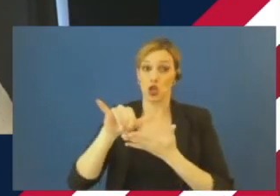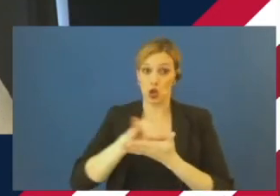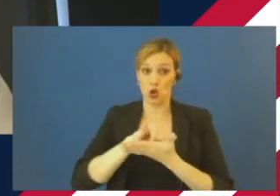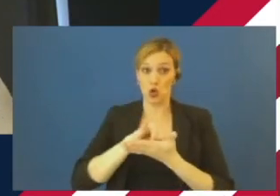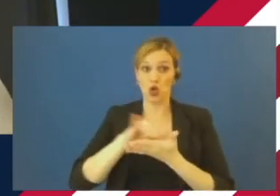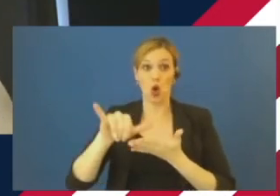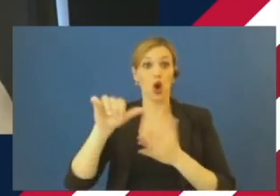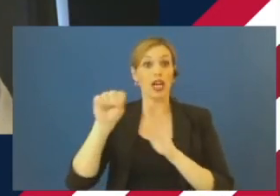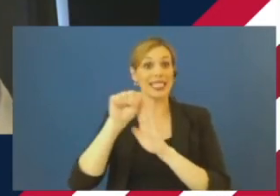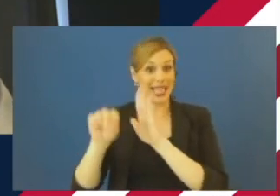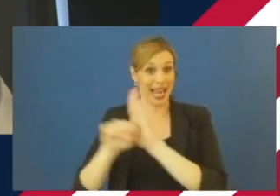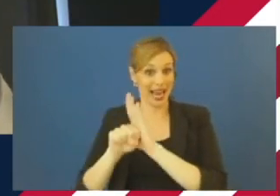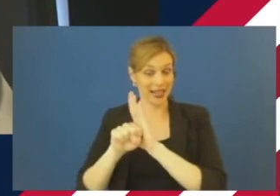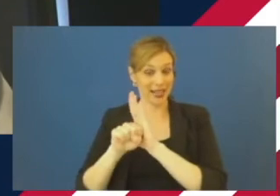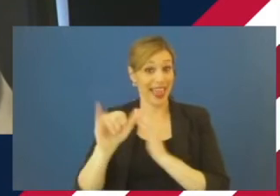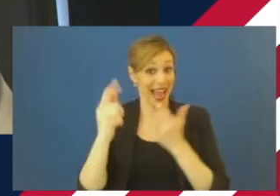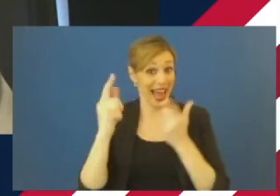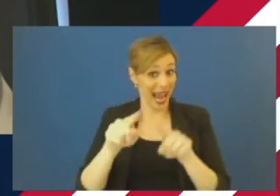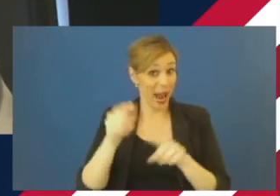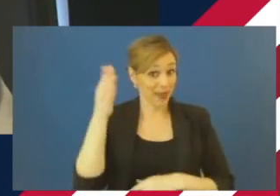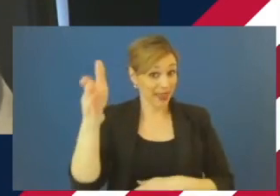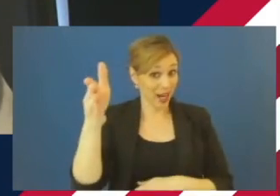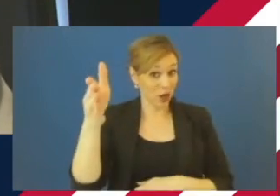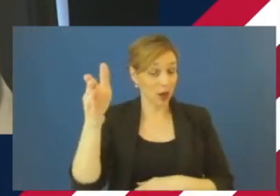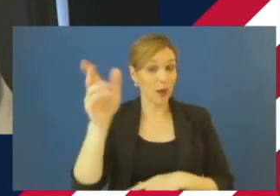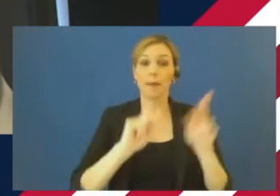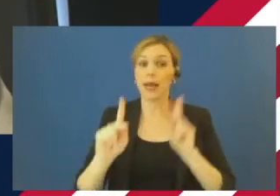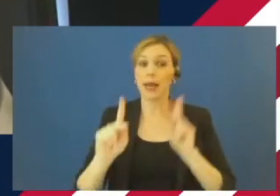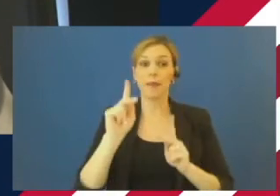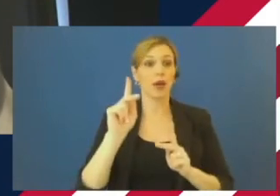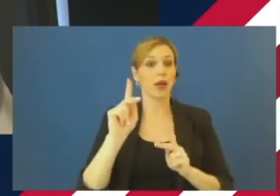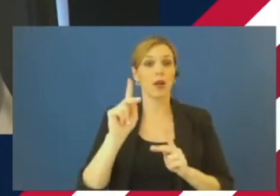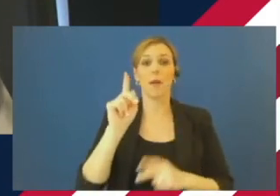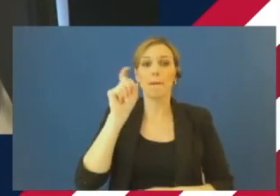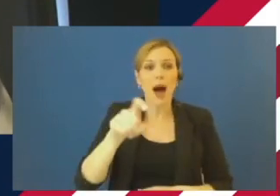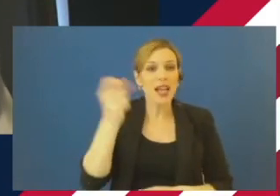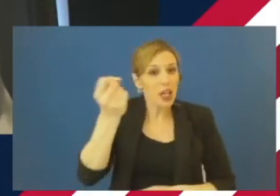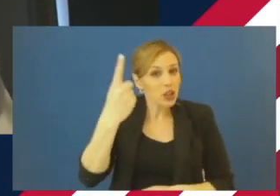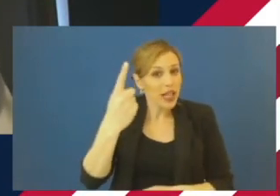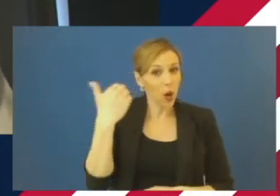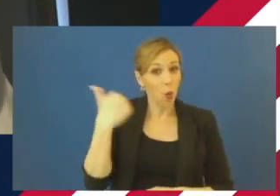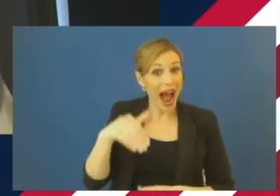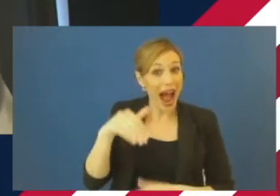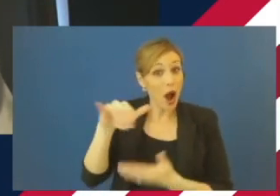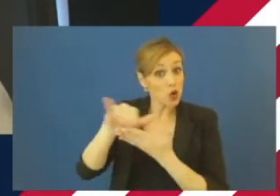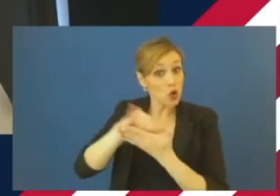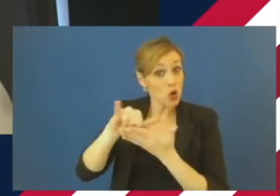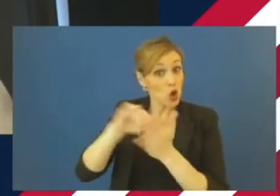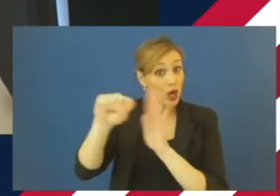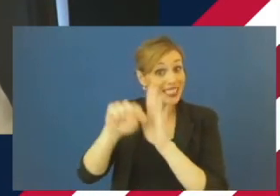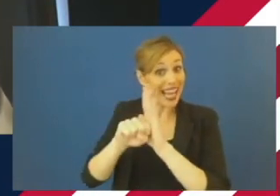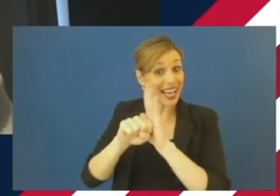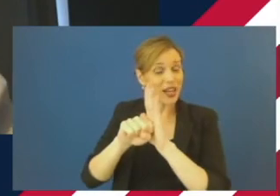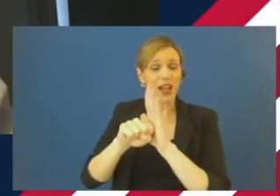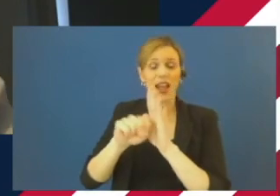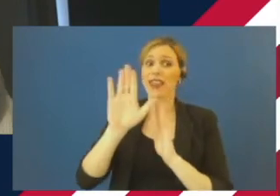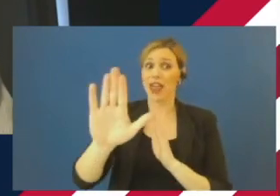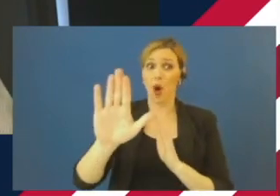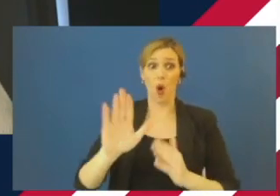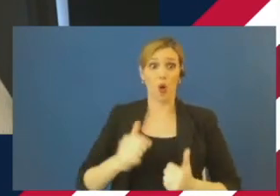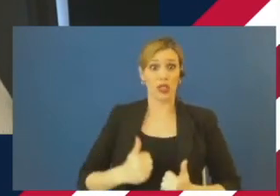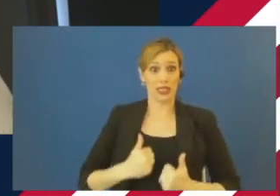to understand the difference it's made in people's lives. Can you say more